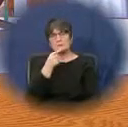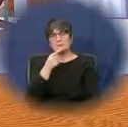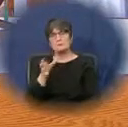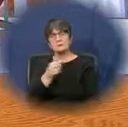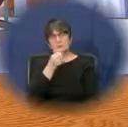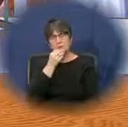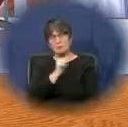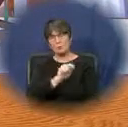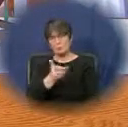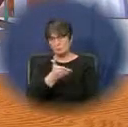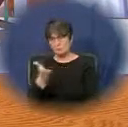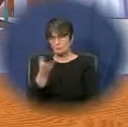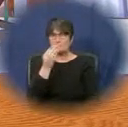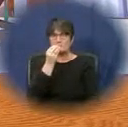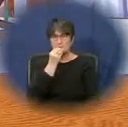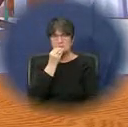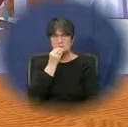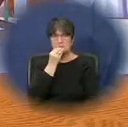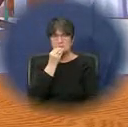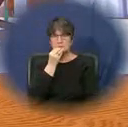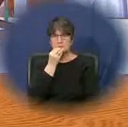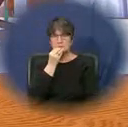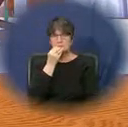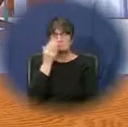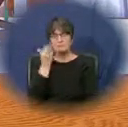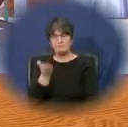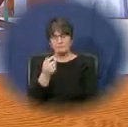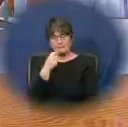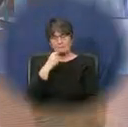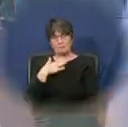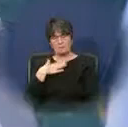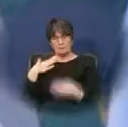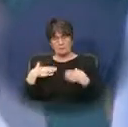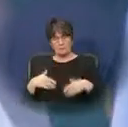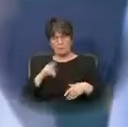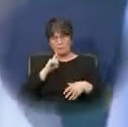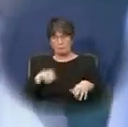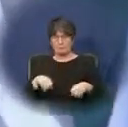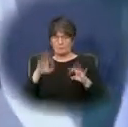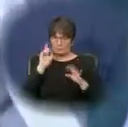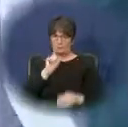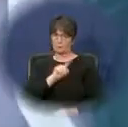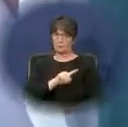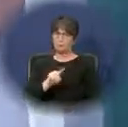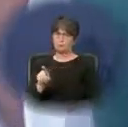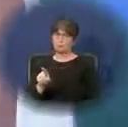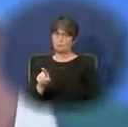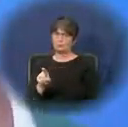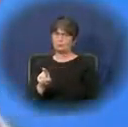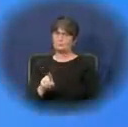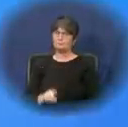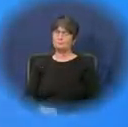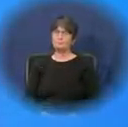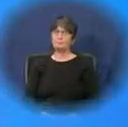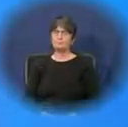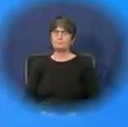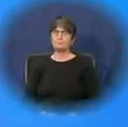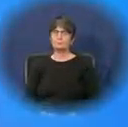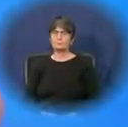this, all of you, and eat of it, for this is my body, which will be given up for you."